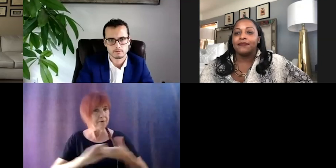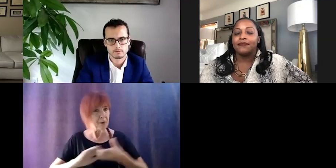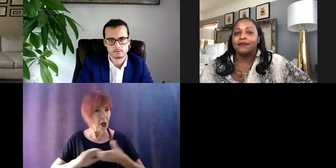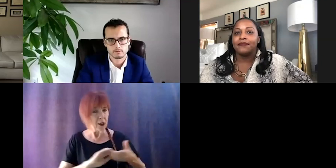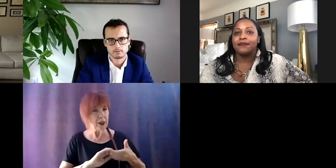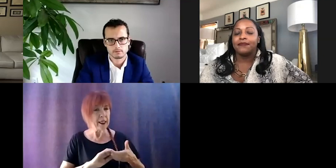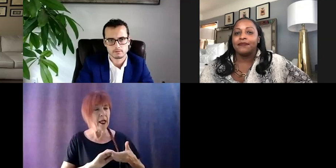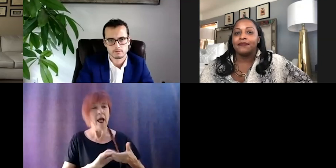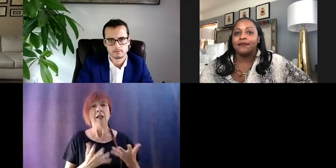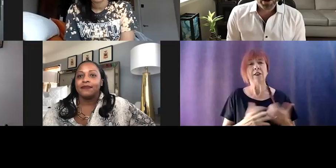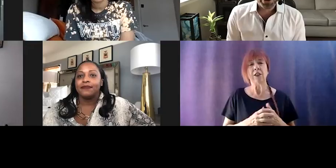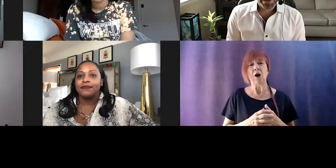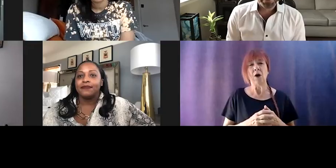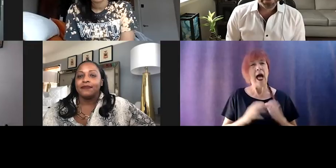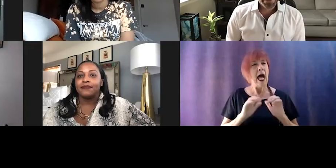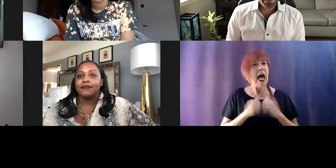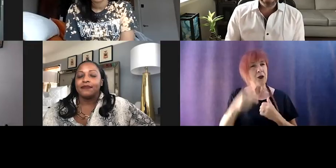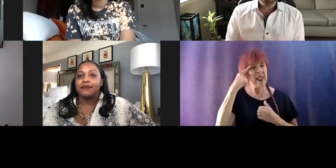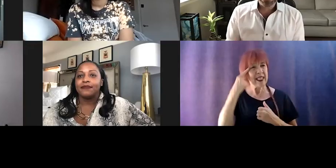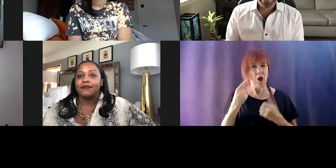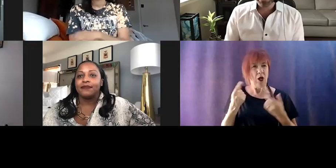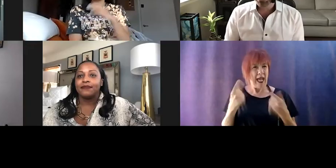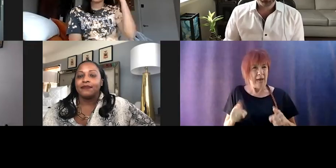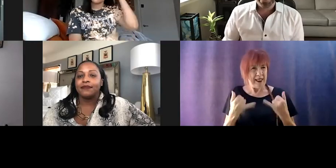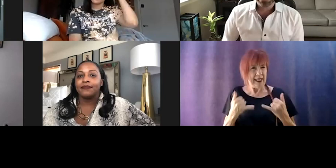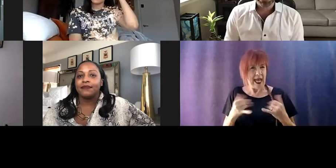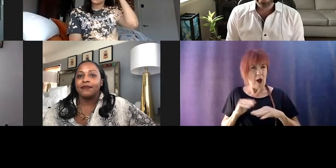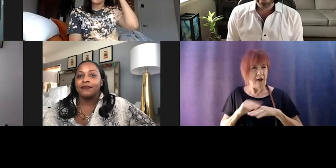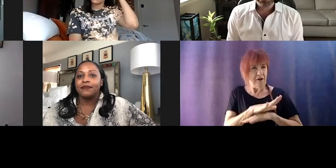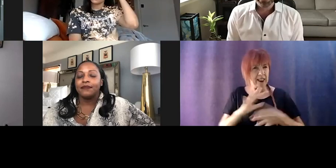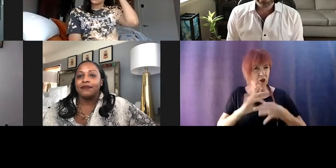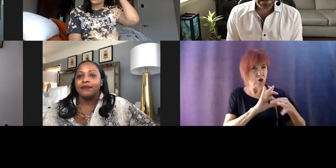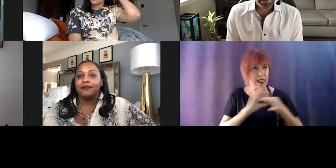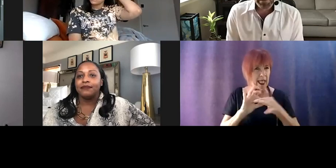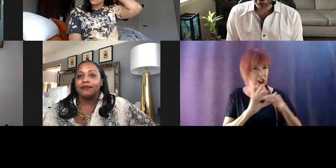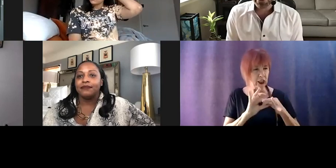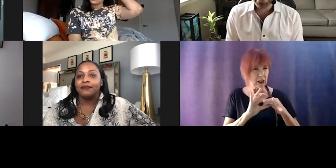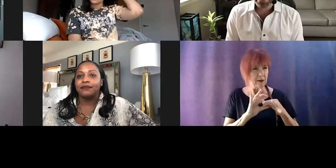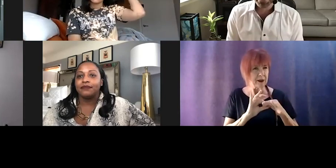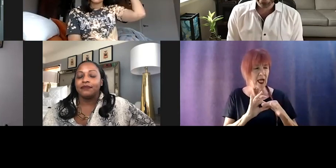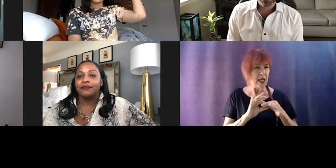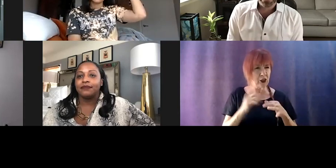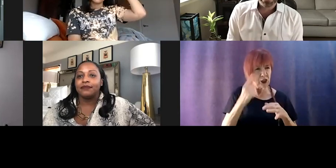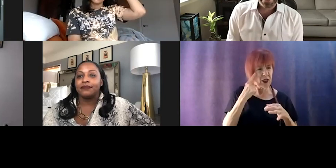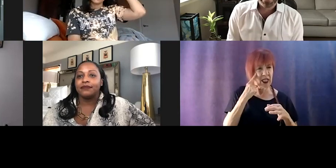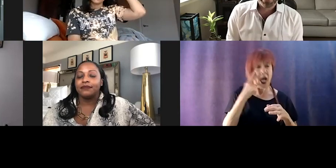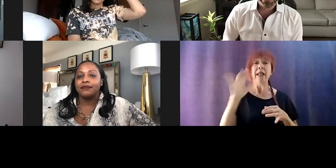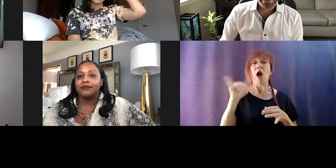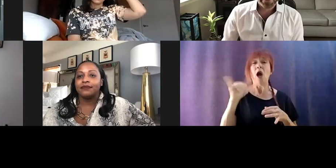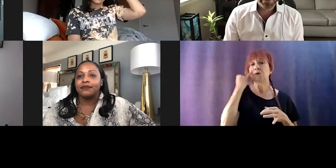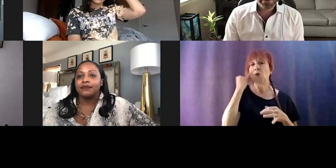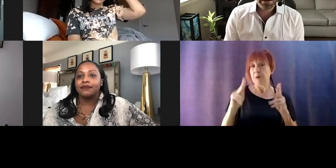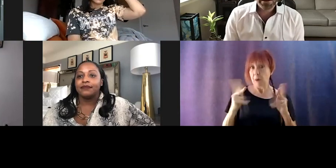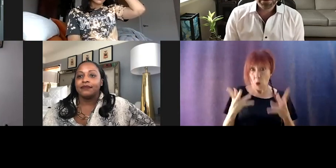times affect getting partnerships in this time, and then just broadly speaking, if that's something that people are interested in doing, how do we approach